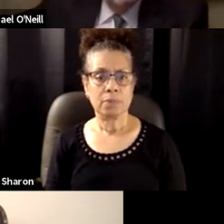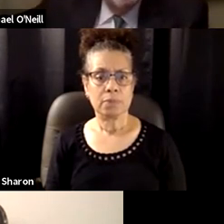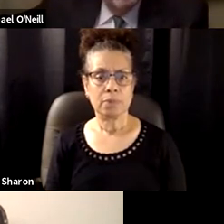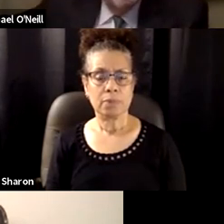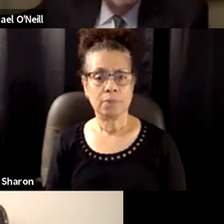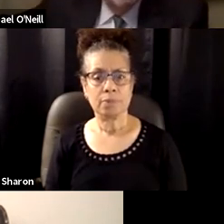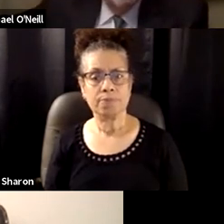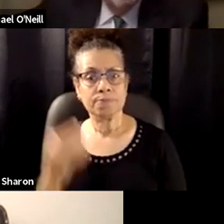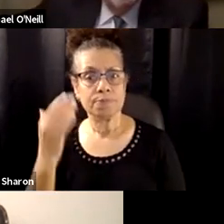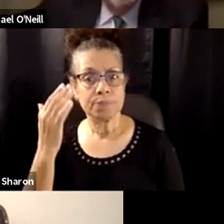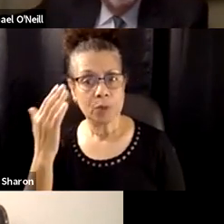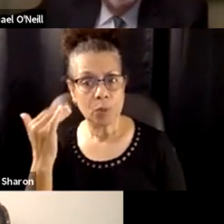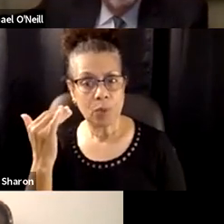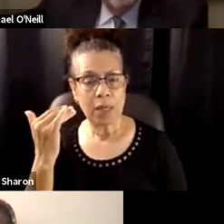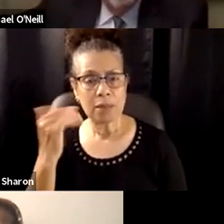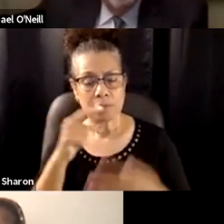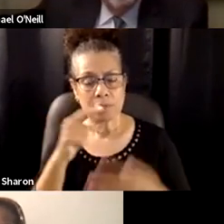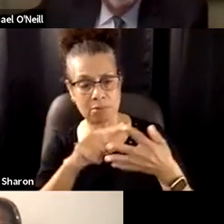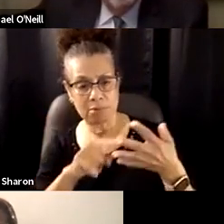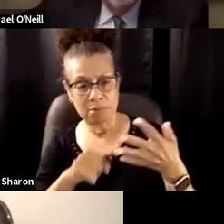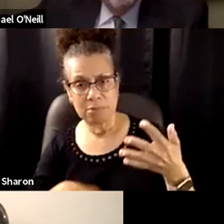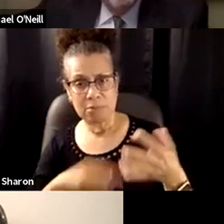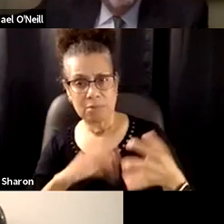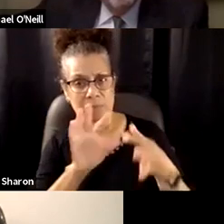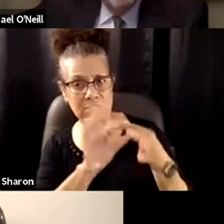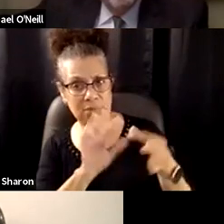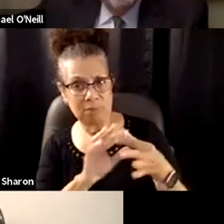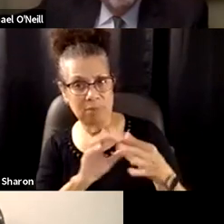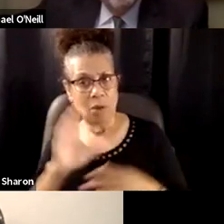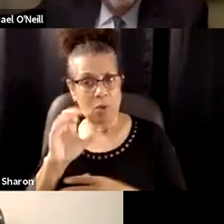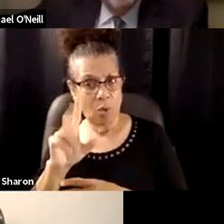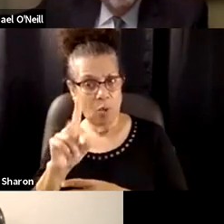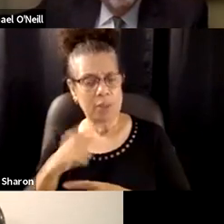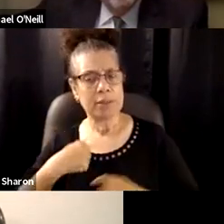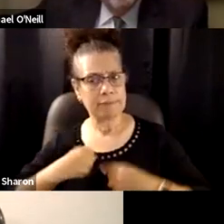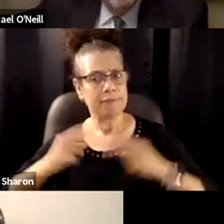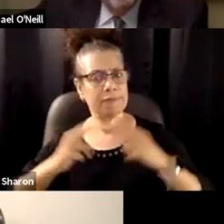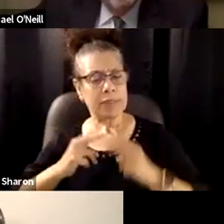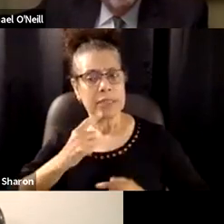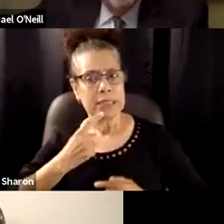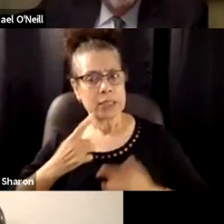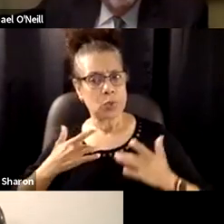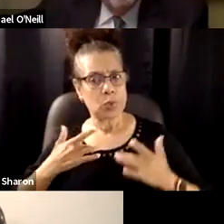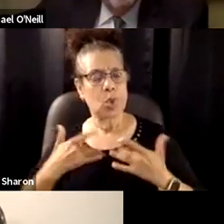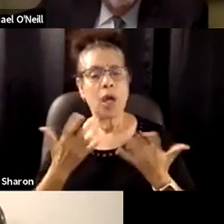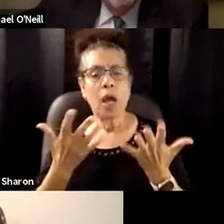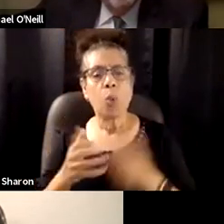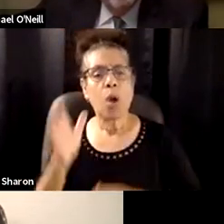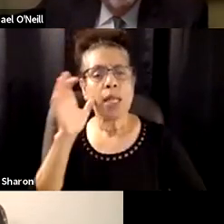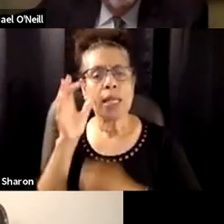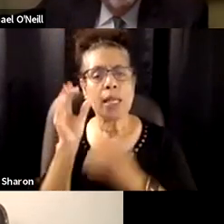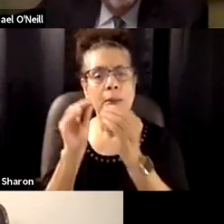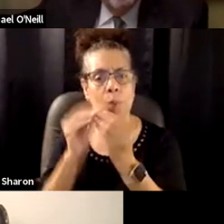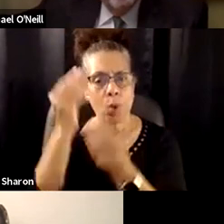because all of these themes about the colbert are really making us concerned so i want to hear more details